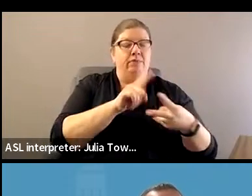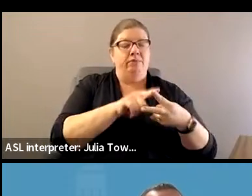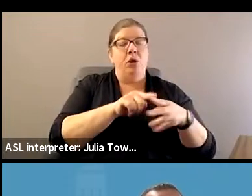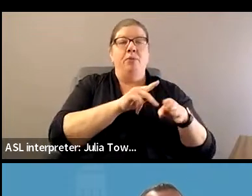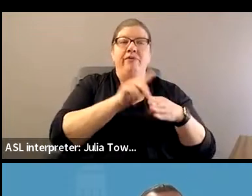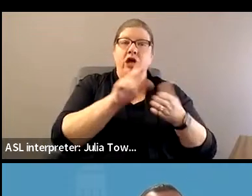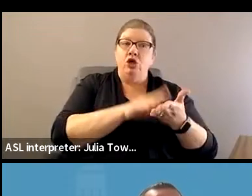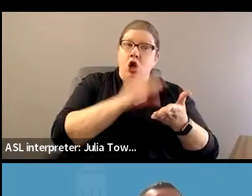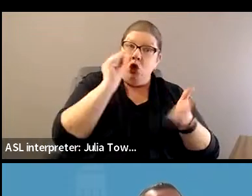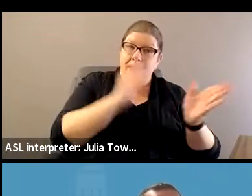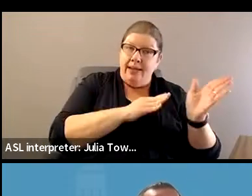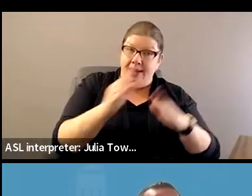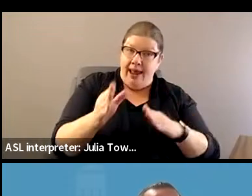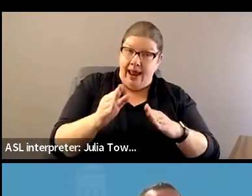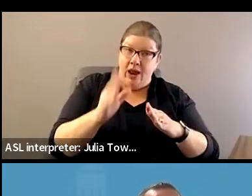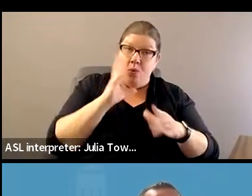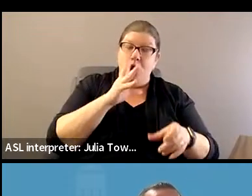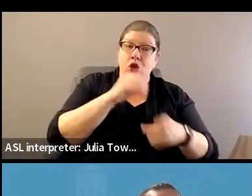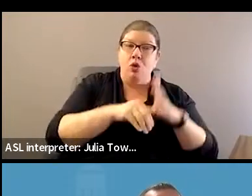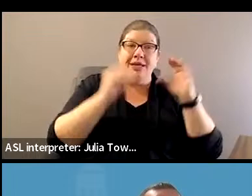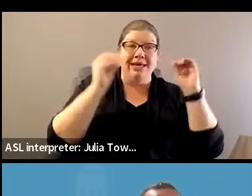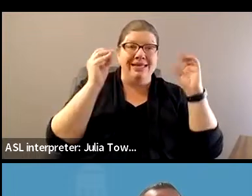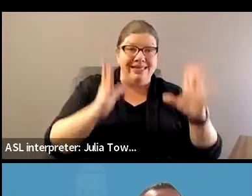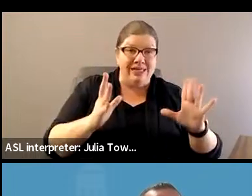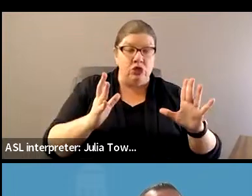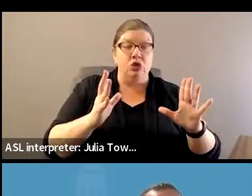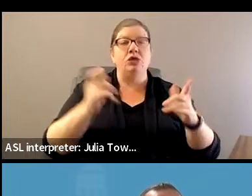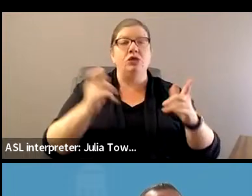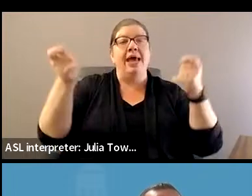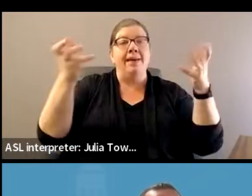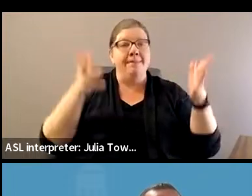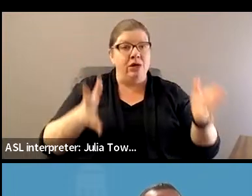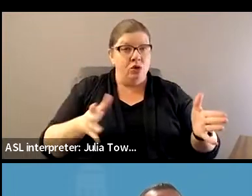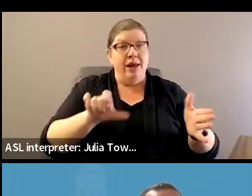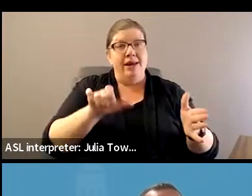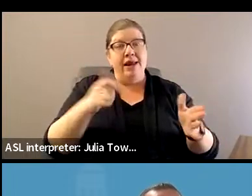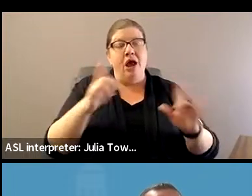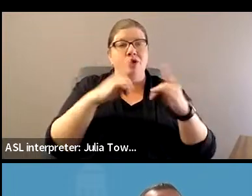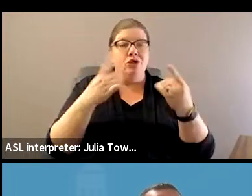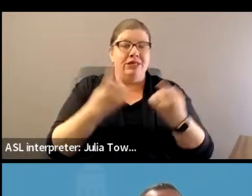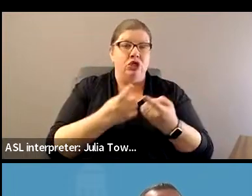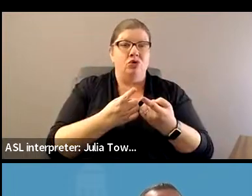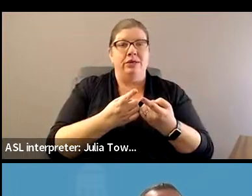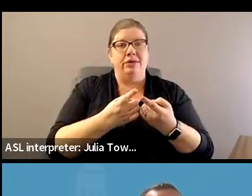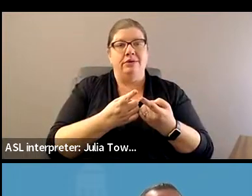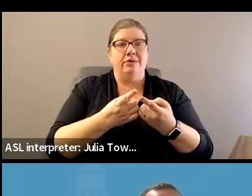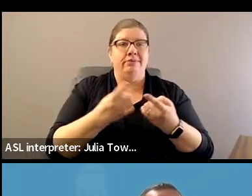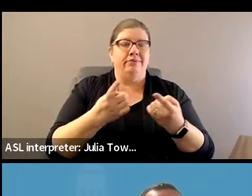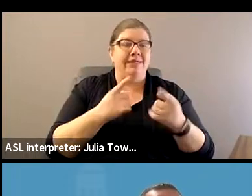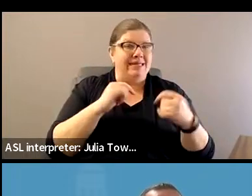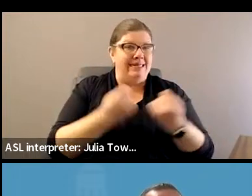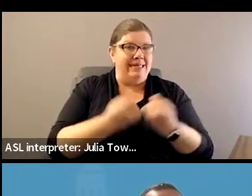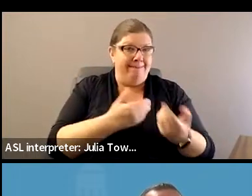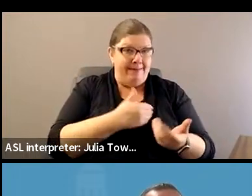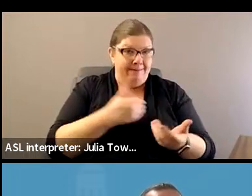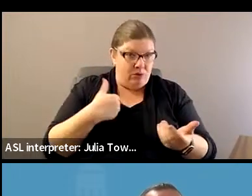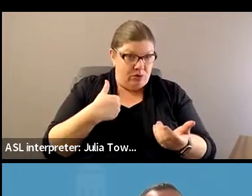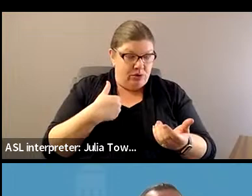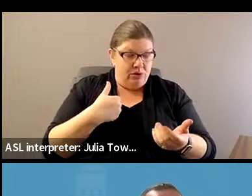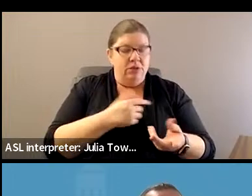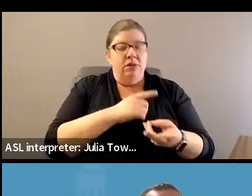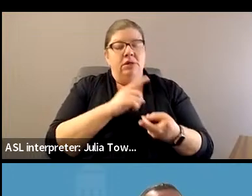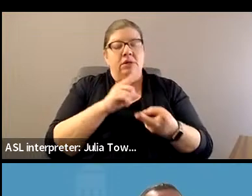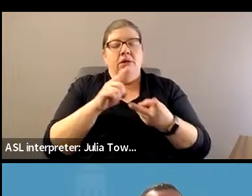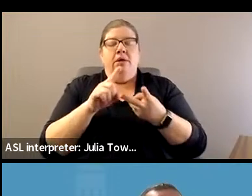professional learning plan that will include teachers, administrators, and other district team members.